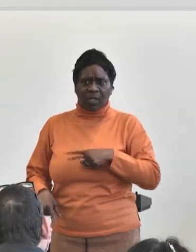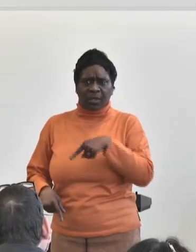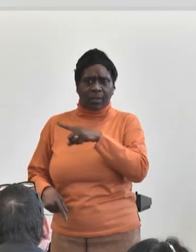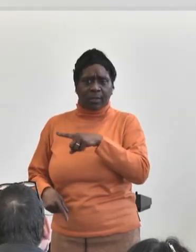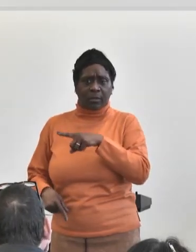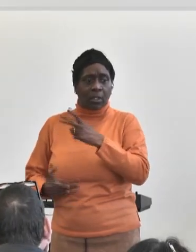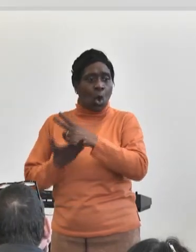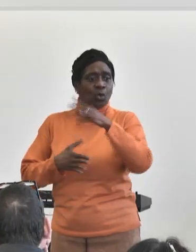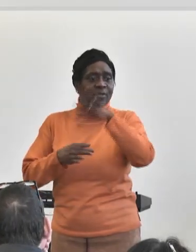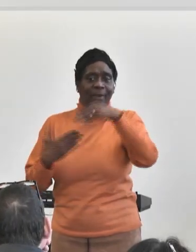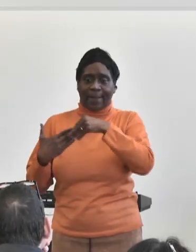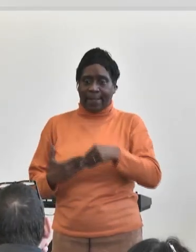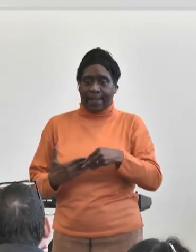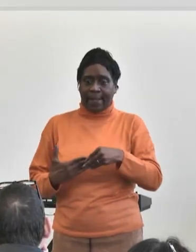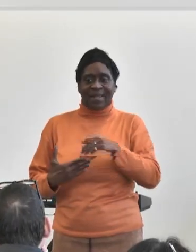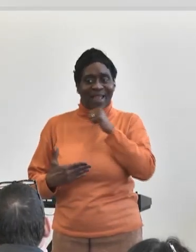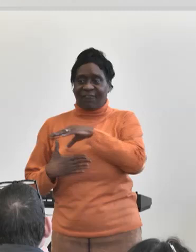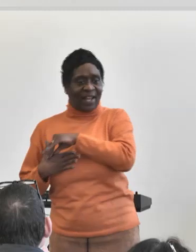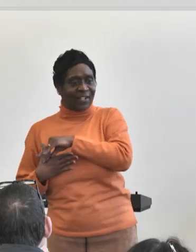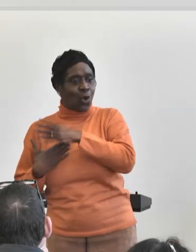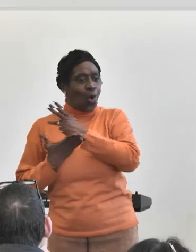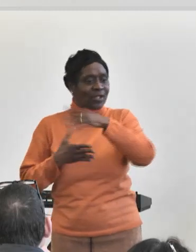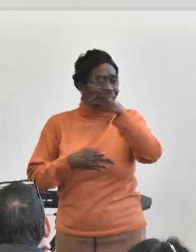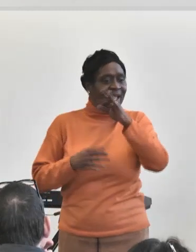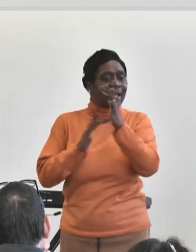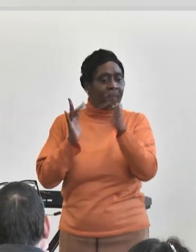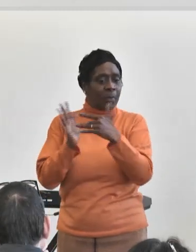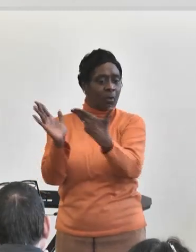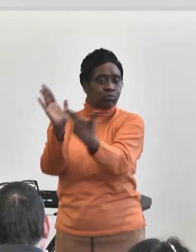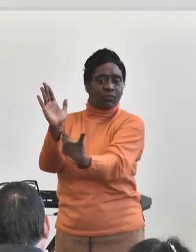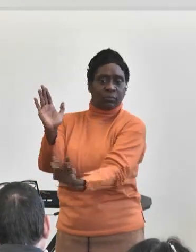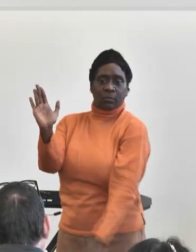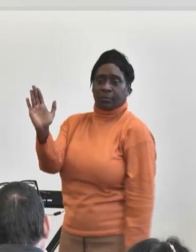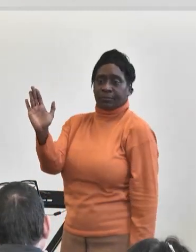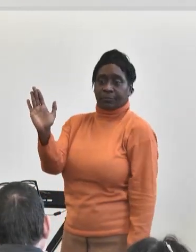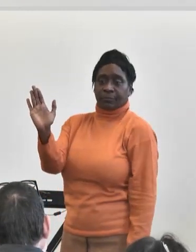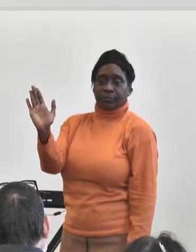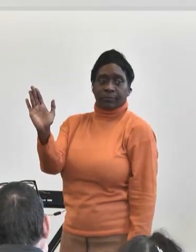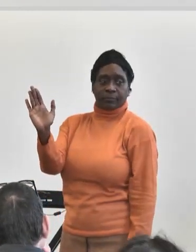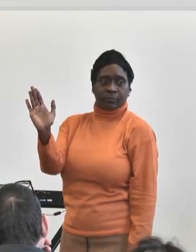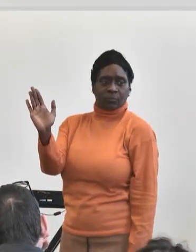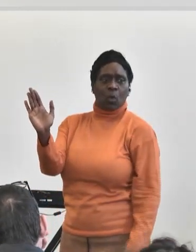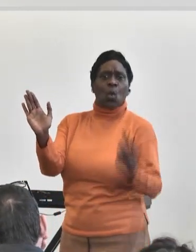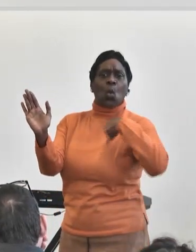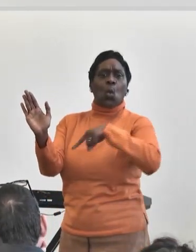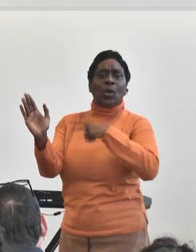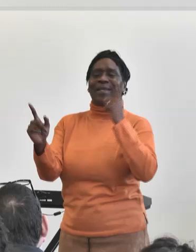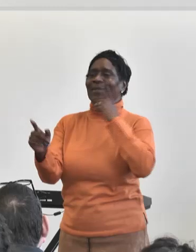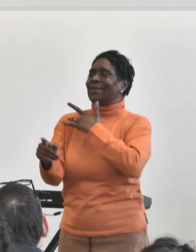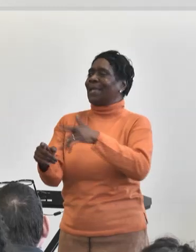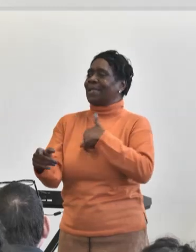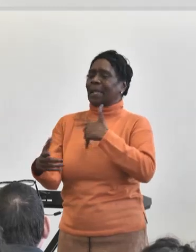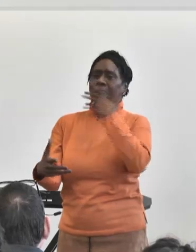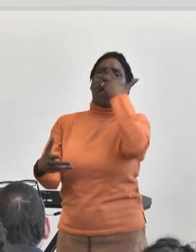They were Holy Spirit led. And they were biblical in their response. Fueron bíblicos en su respuesta. You know, we get dogmatic about a